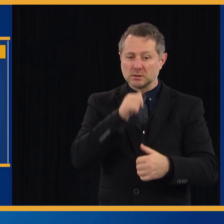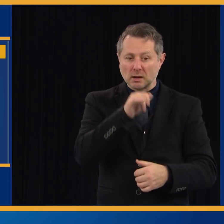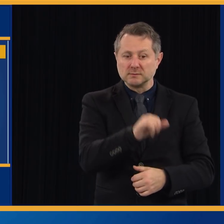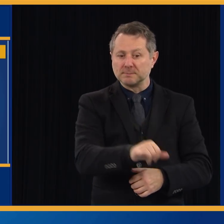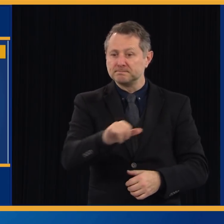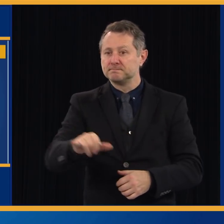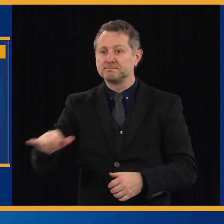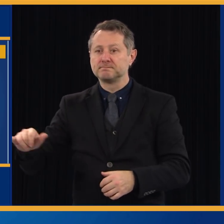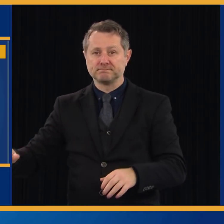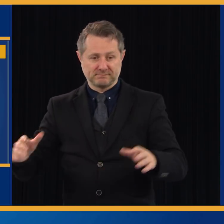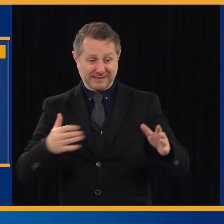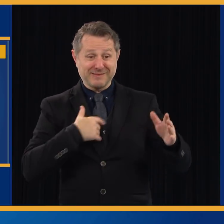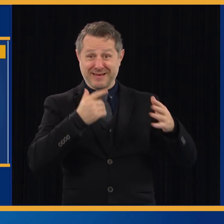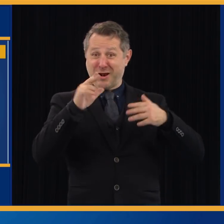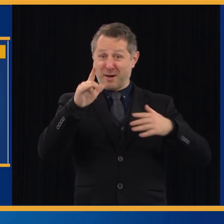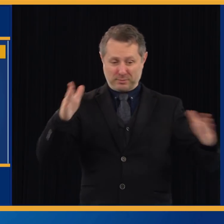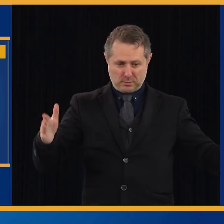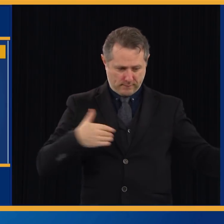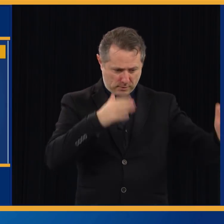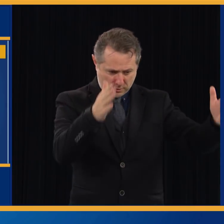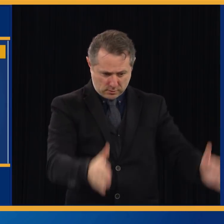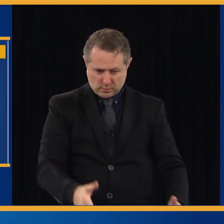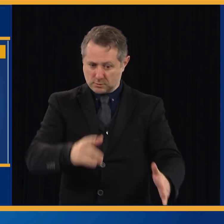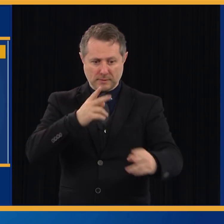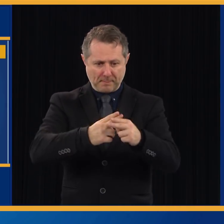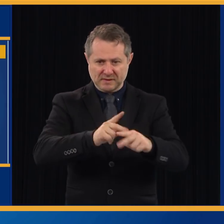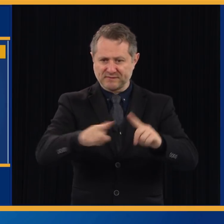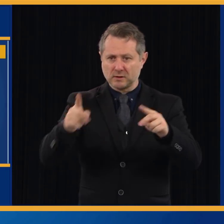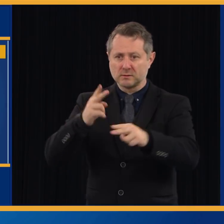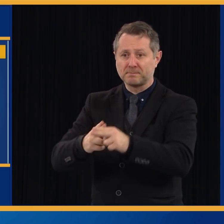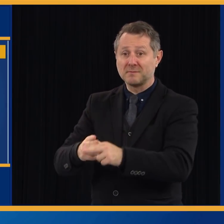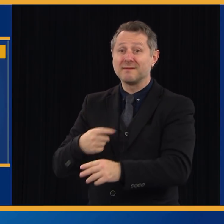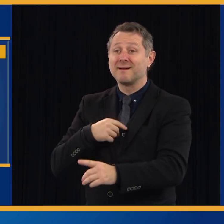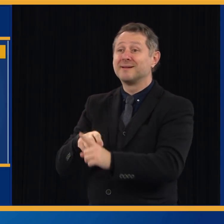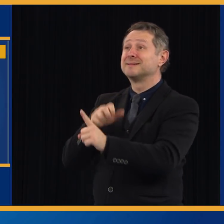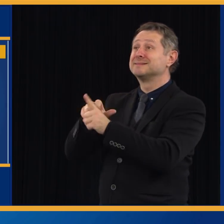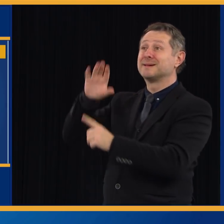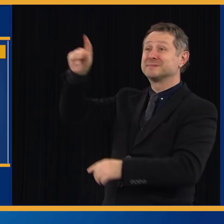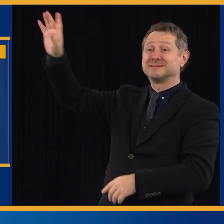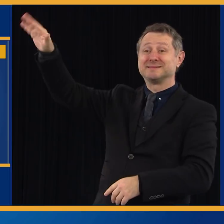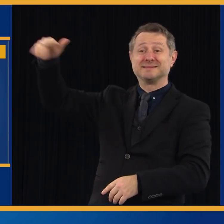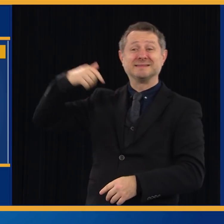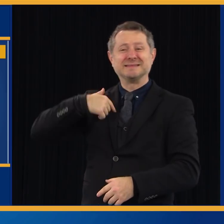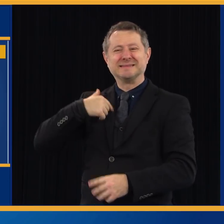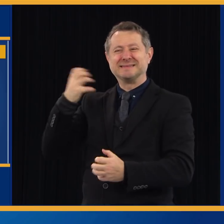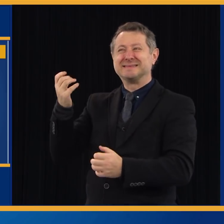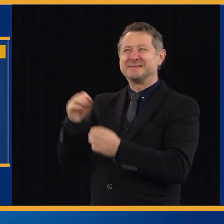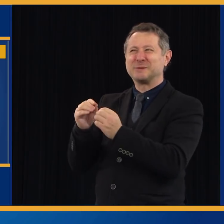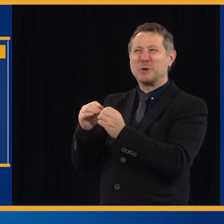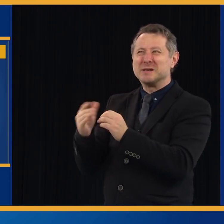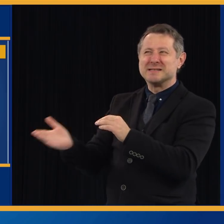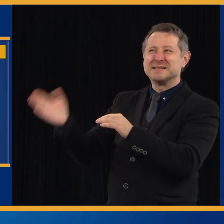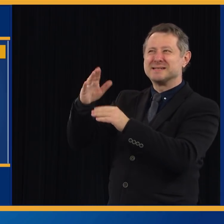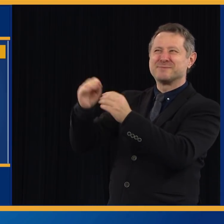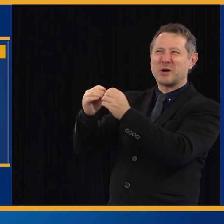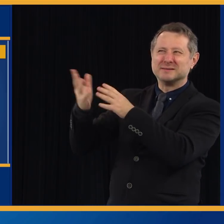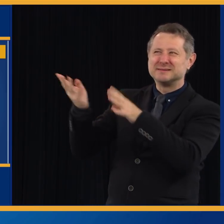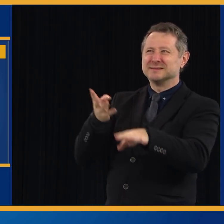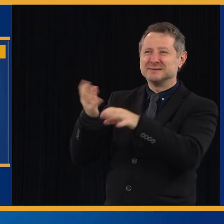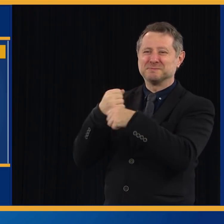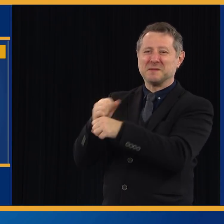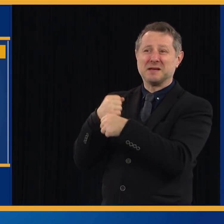manufacturers' machines. When you go to the manufacturers and you say, I need you to increase capacity, many